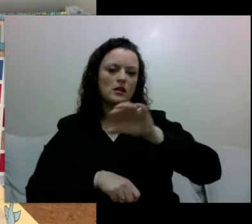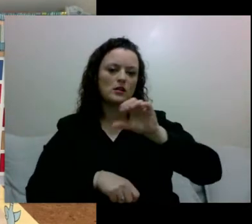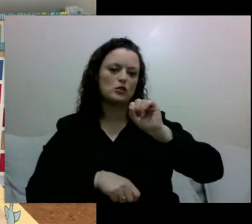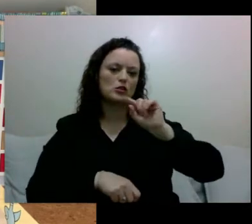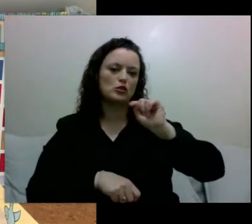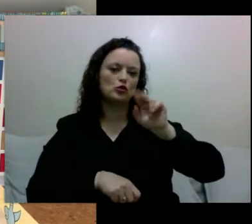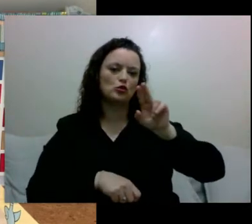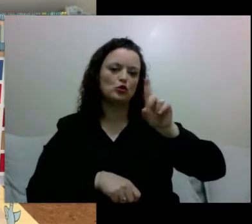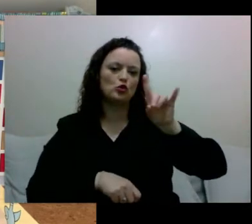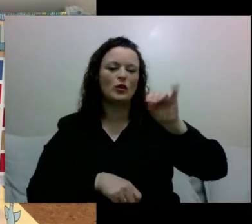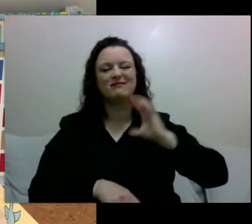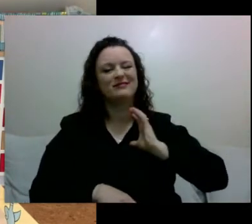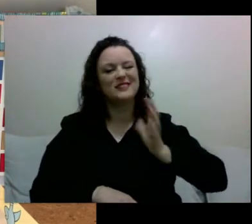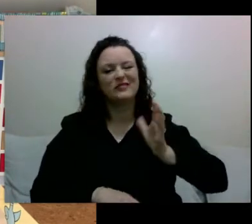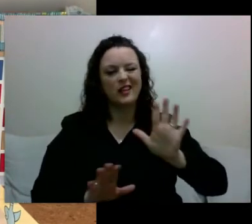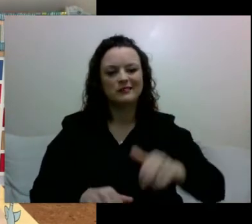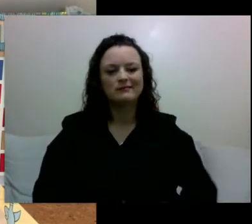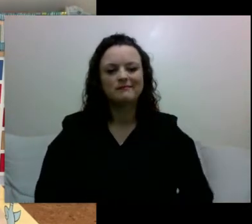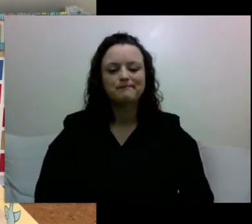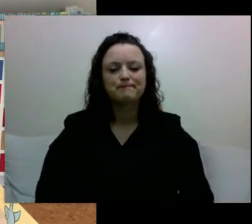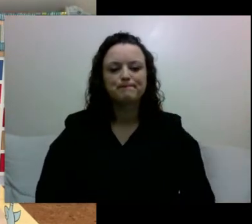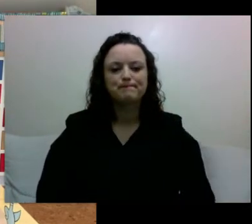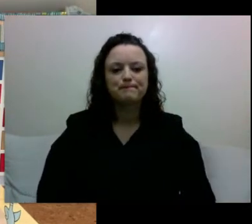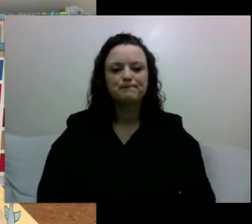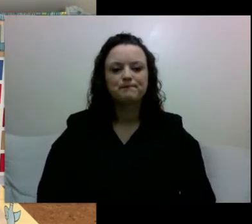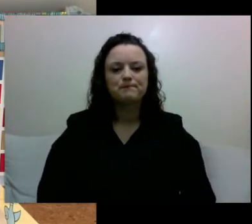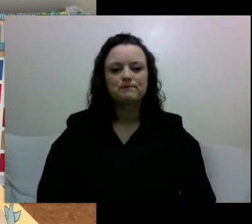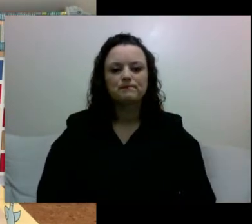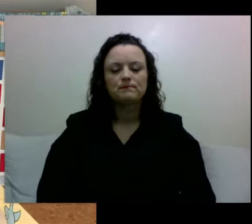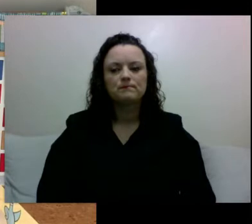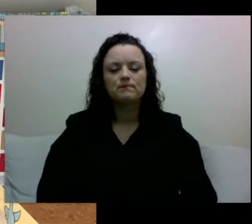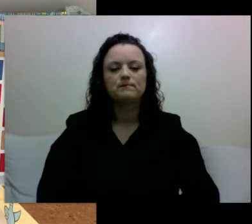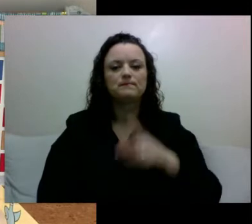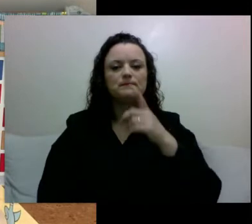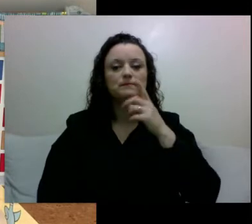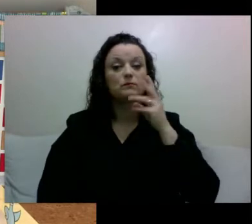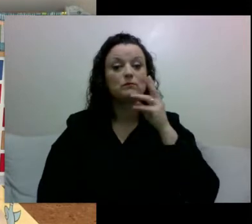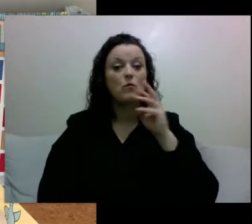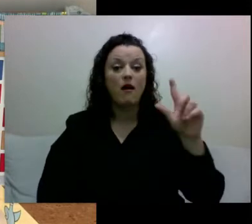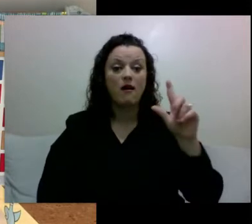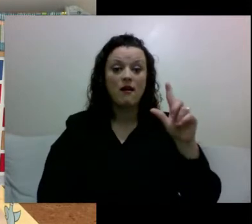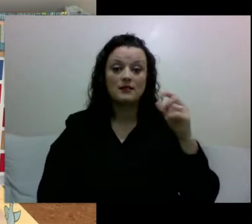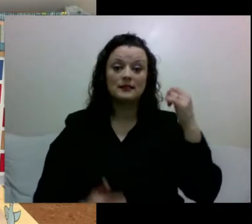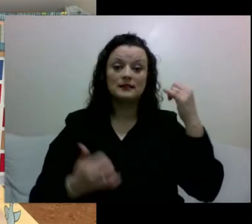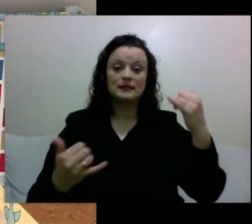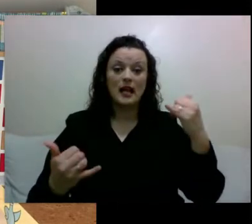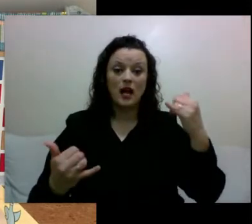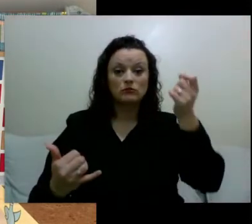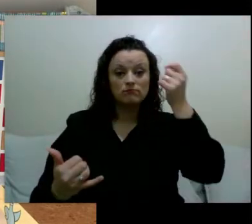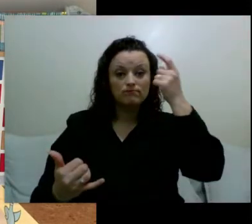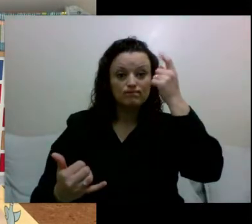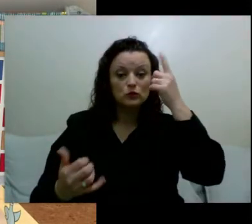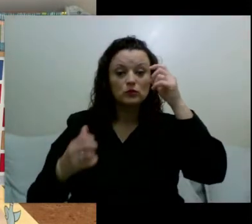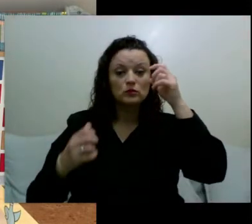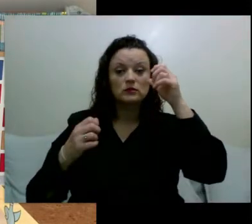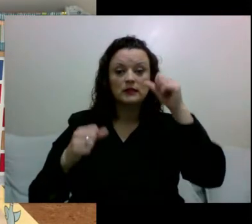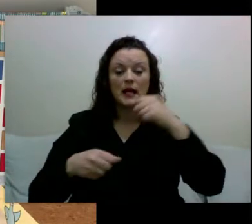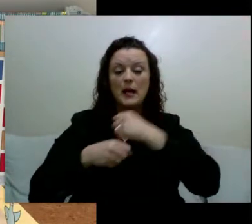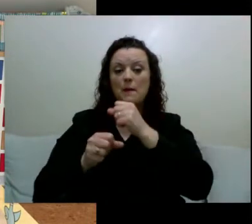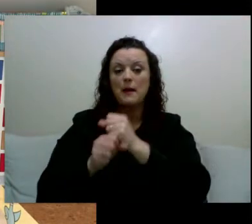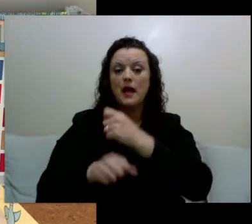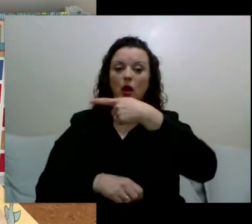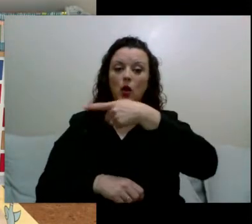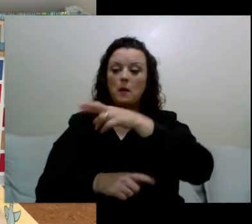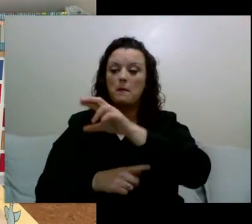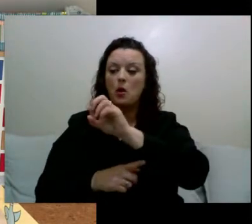All right. Well, now you know how to make props and sets and